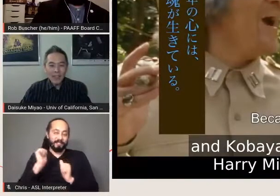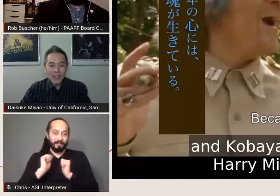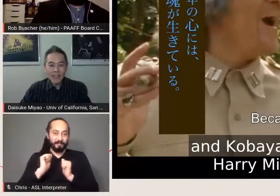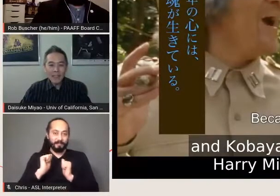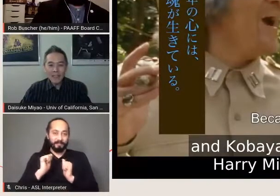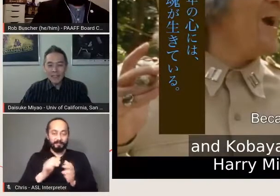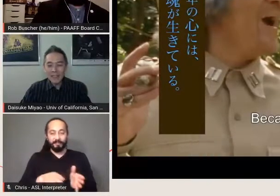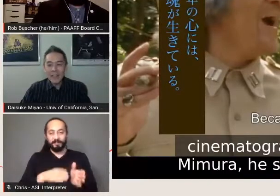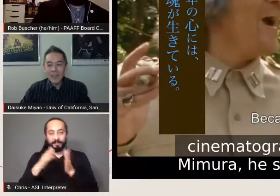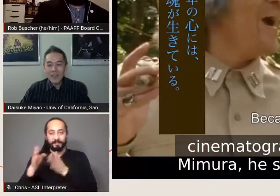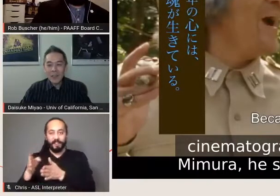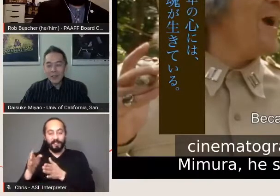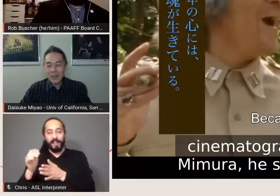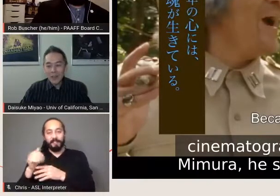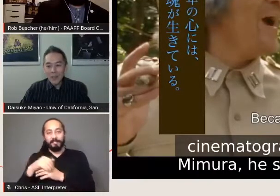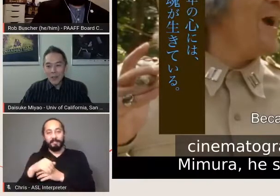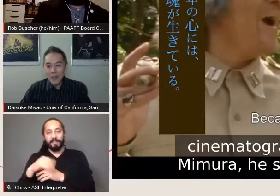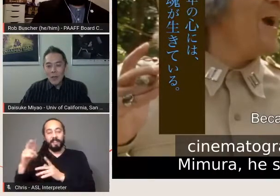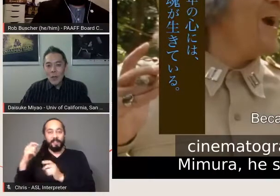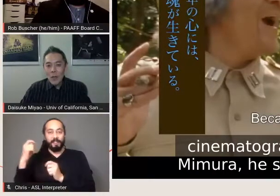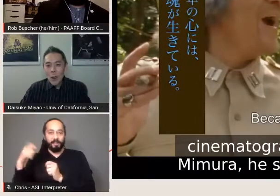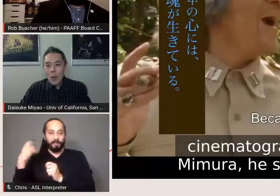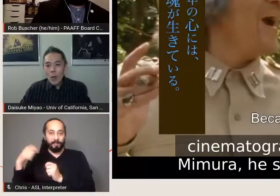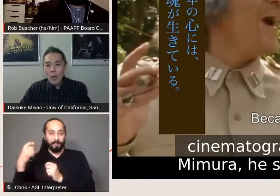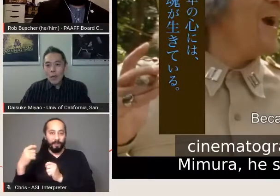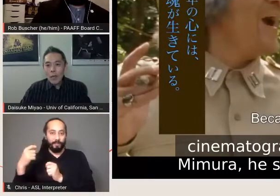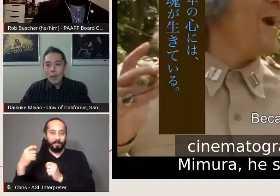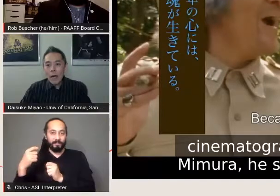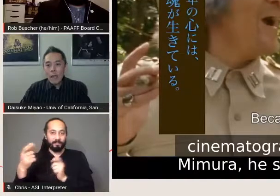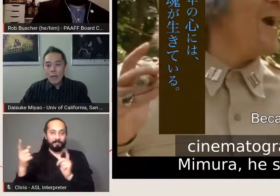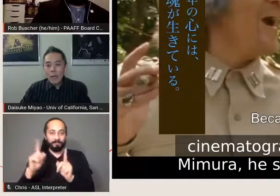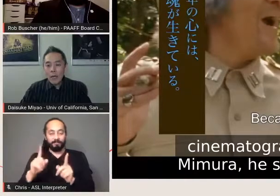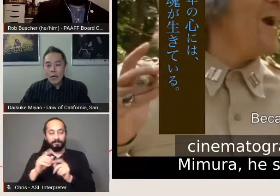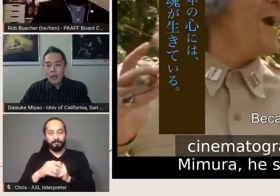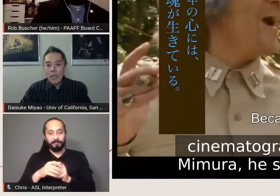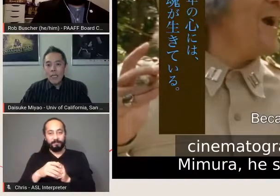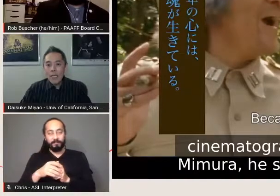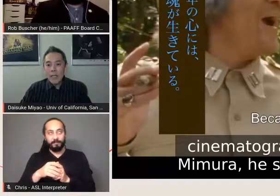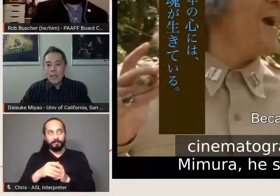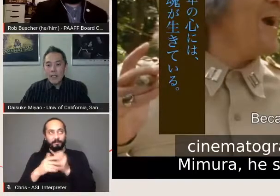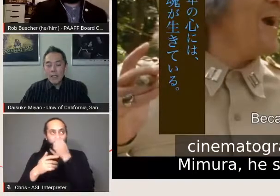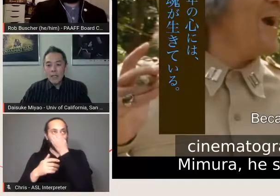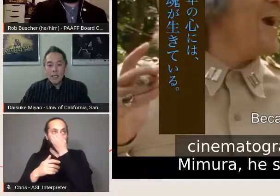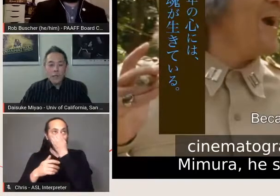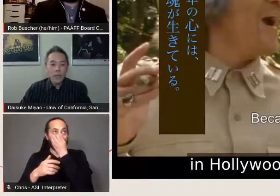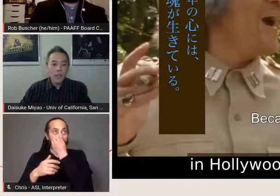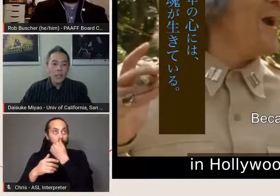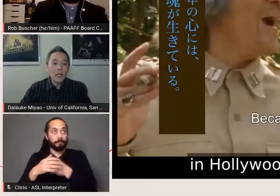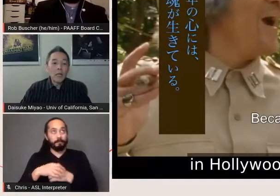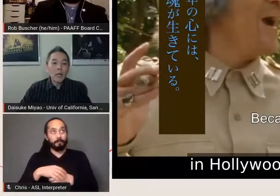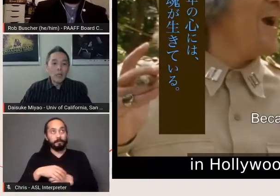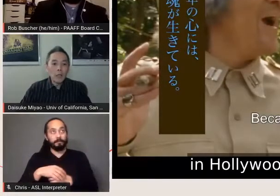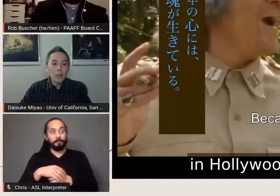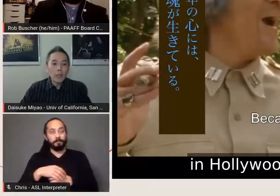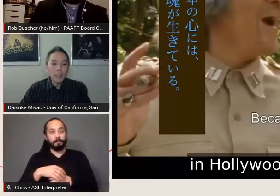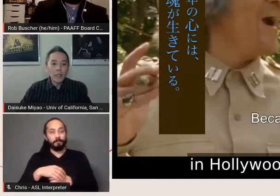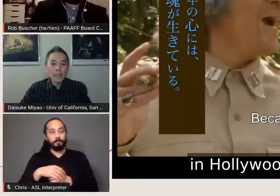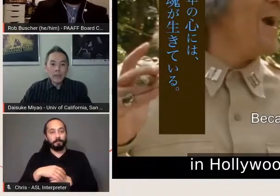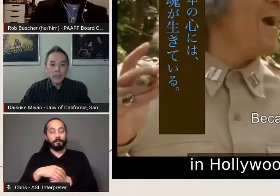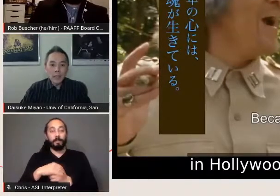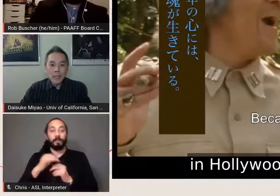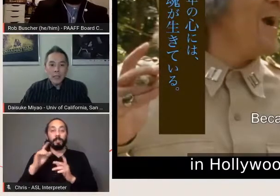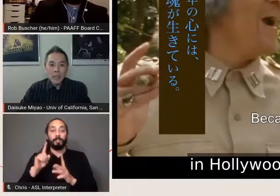Mimura Akira, cinematographer. So Harry Mimura, he started his career in Hollywood